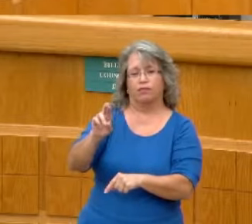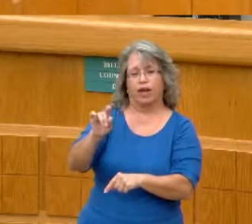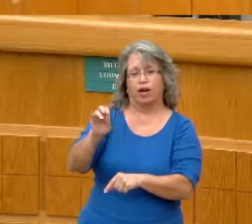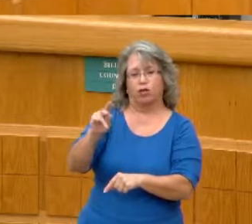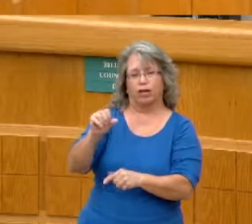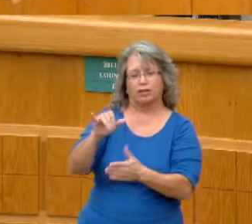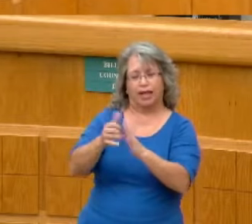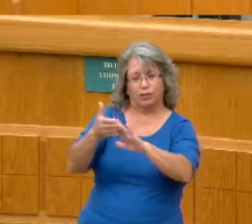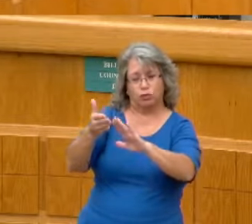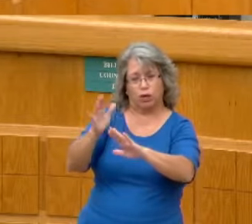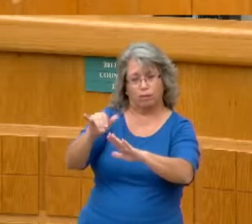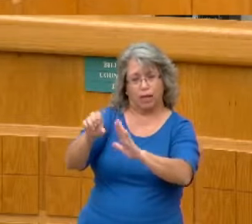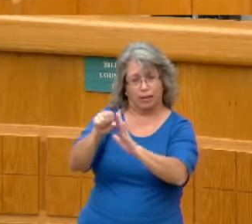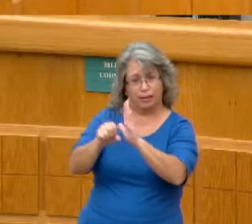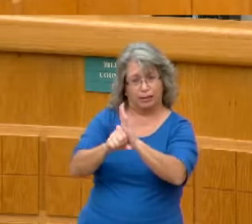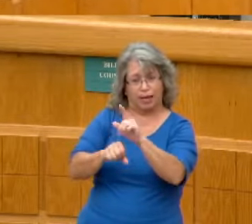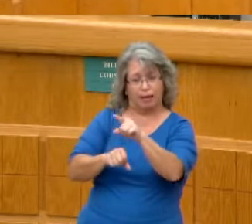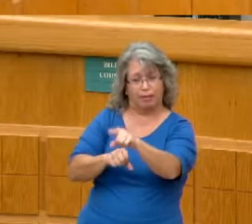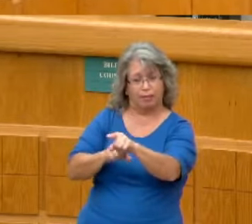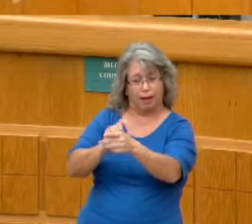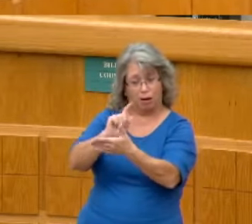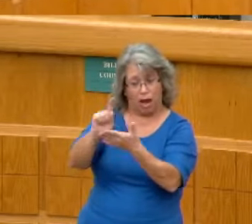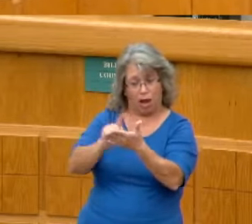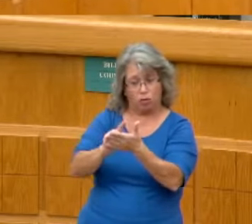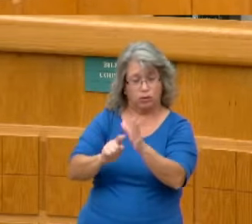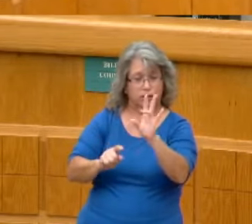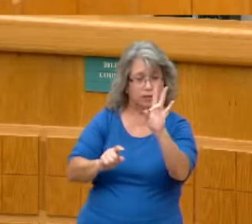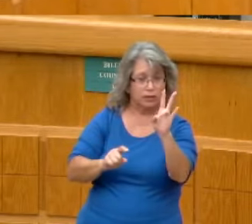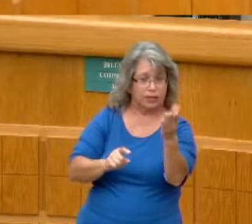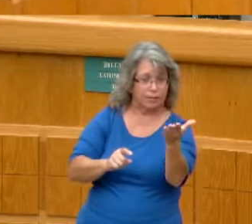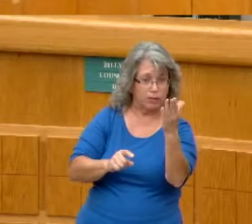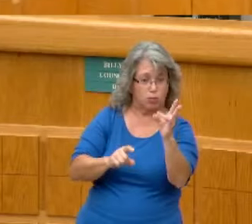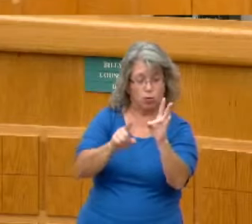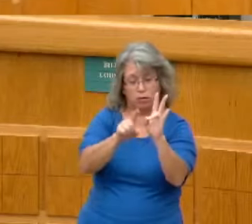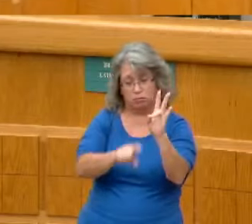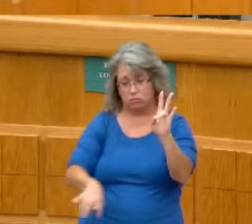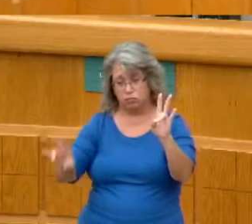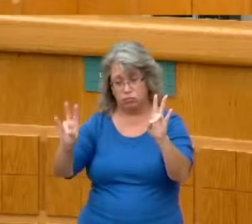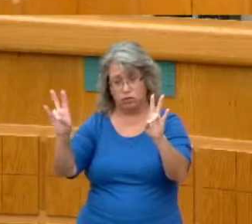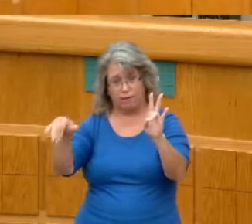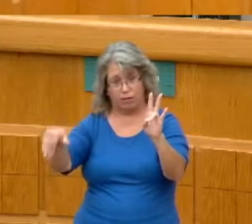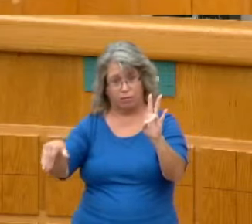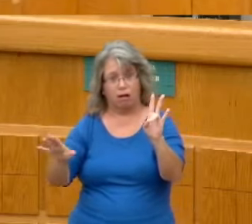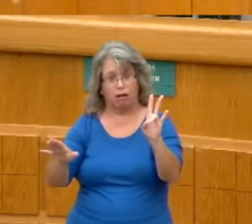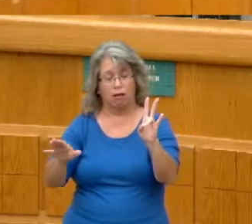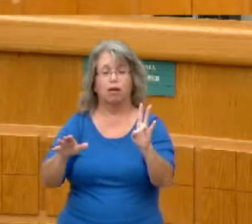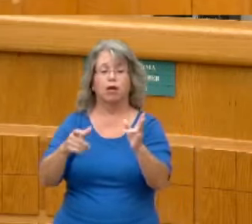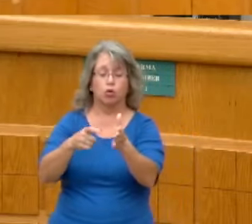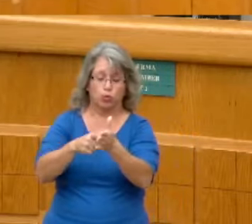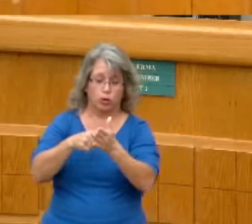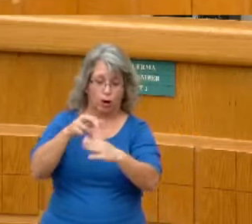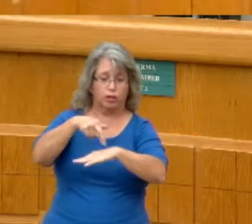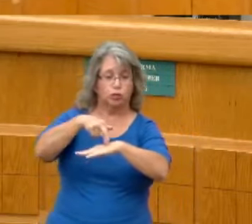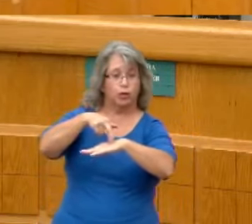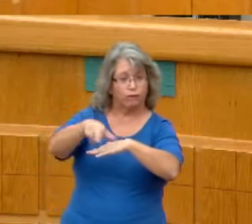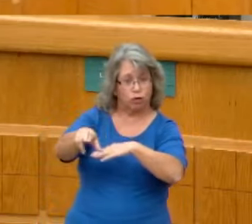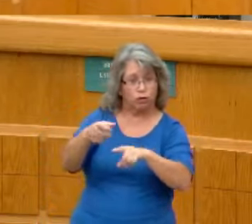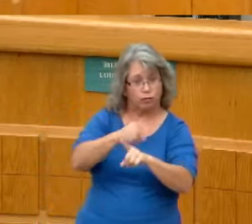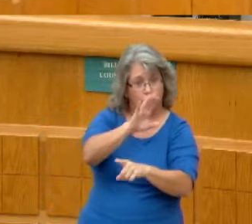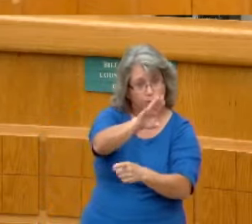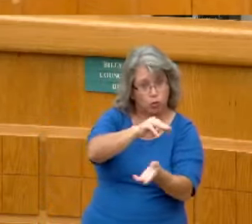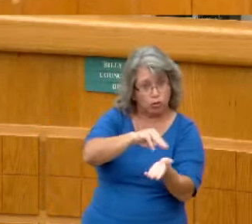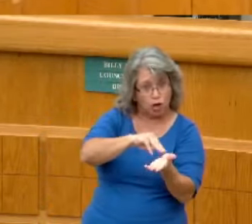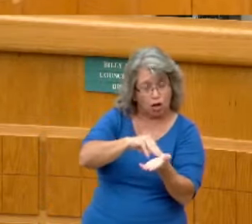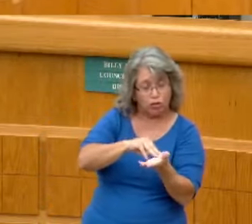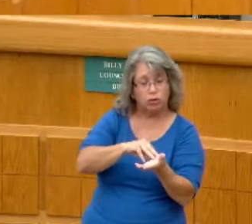actually 7 in the morning to 7 p.m. So, and they do require referrals. You can get them from your physician's office, or you can